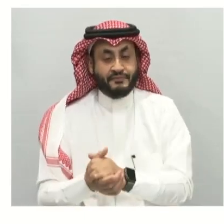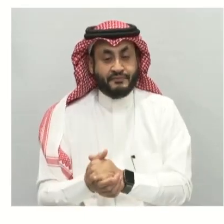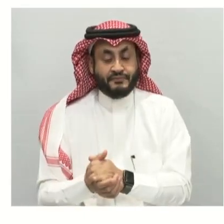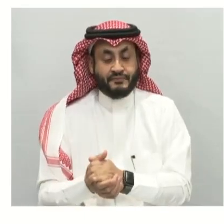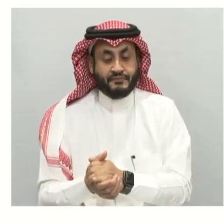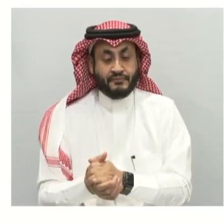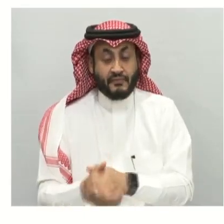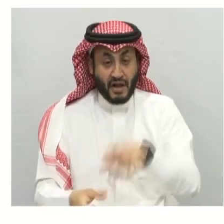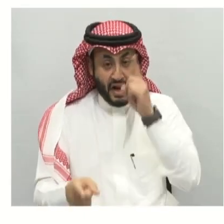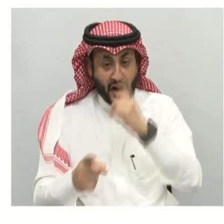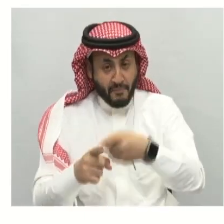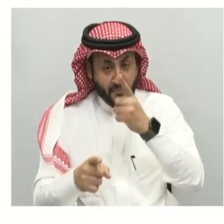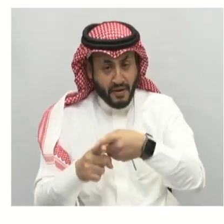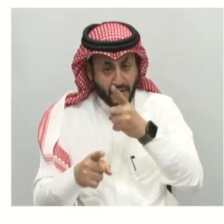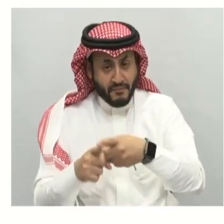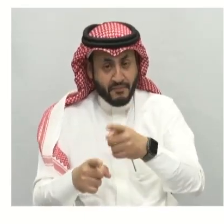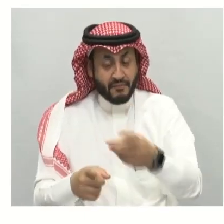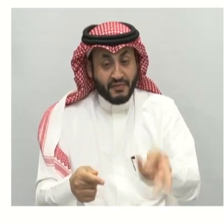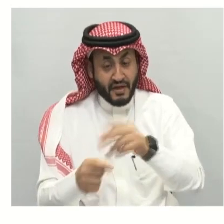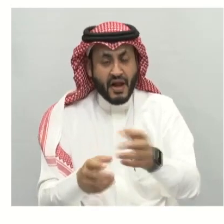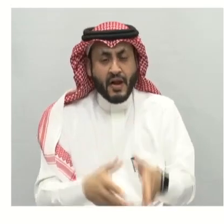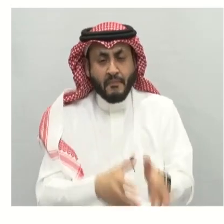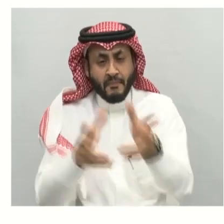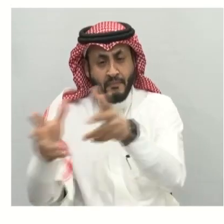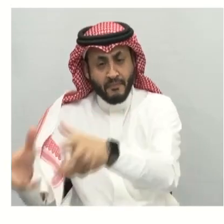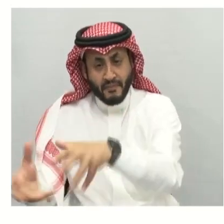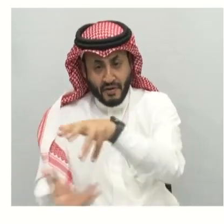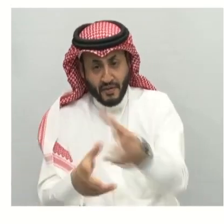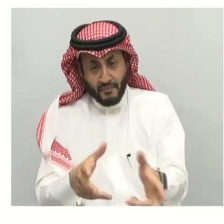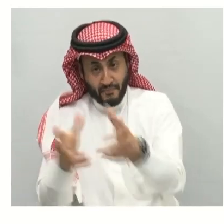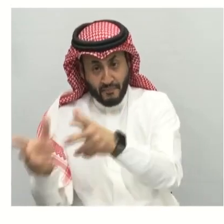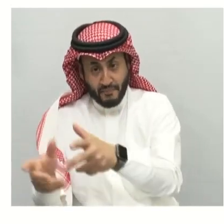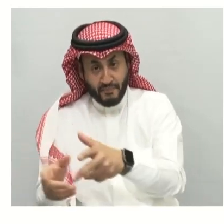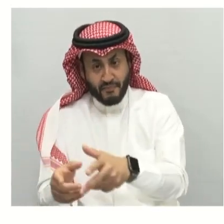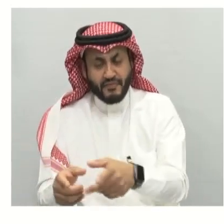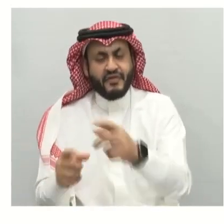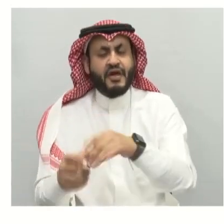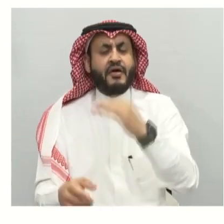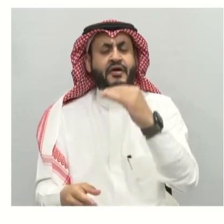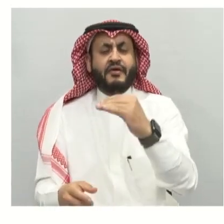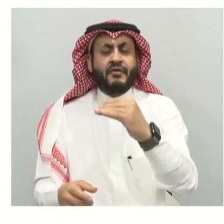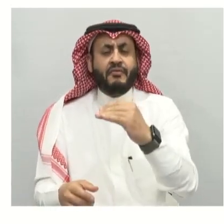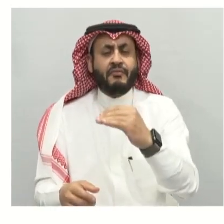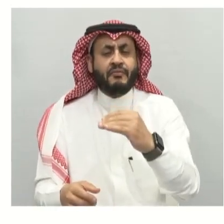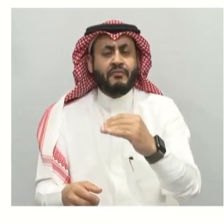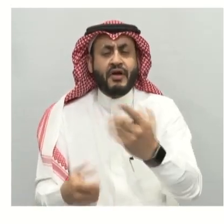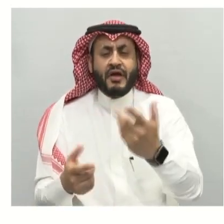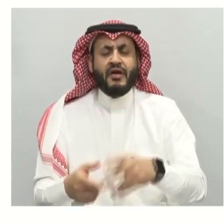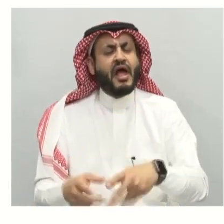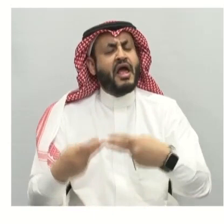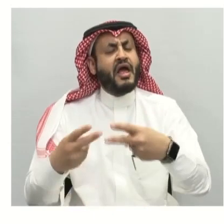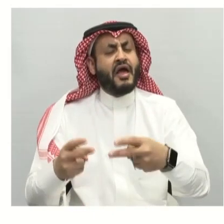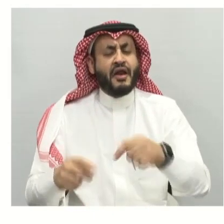it as quick as you can. And then you pass the ball to the person. The person says, I like, choose a